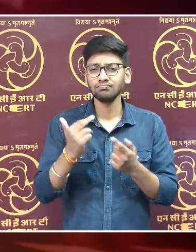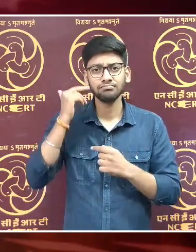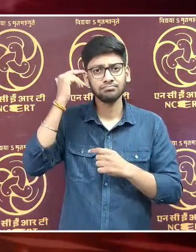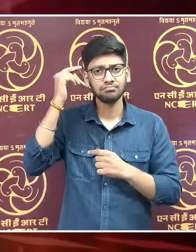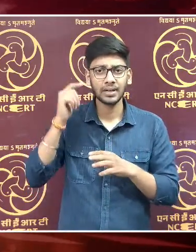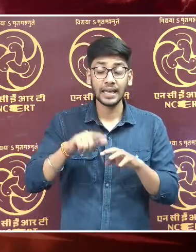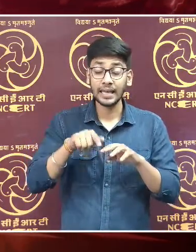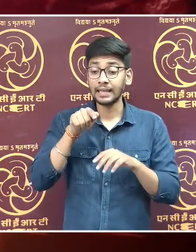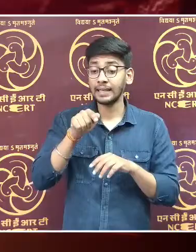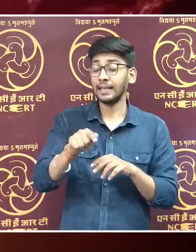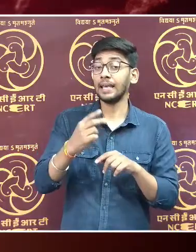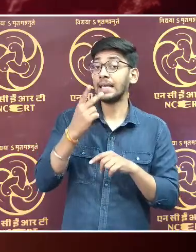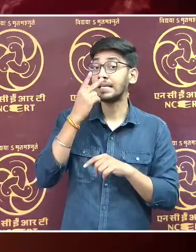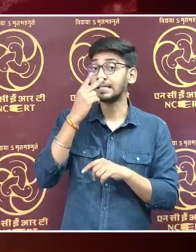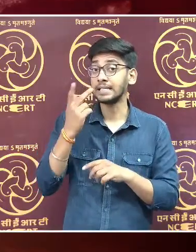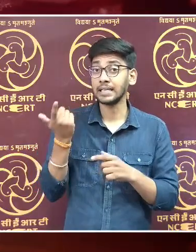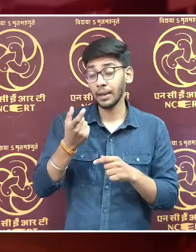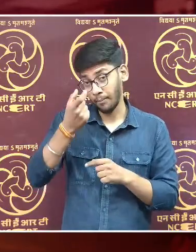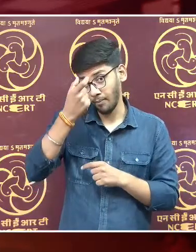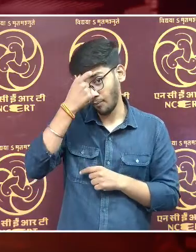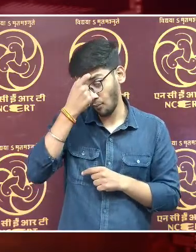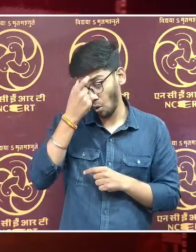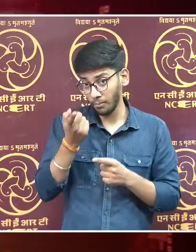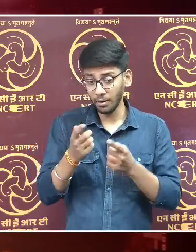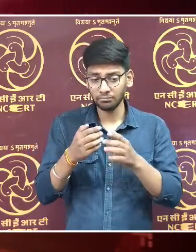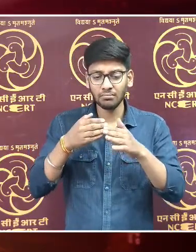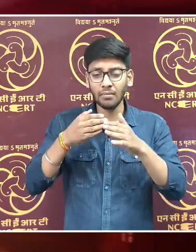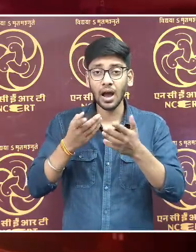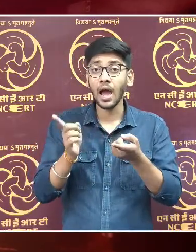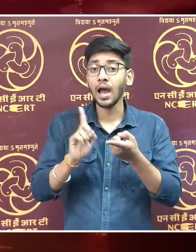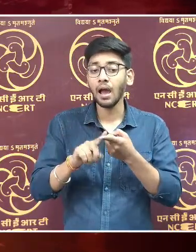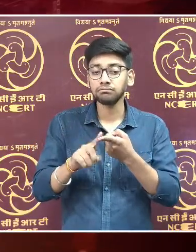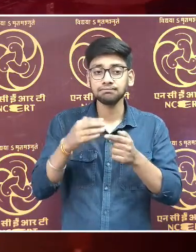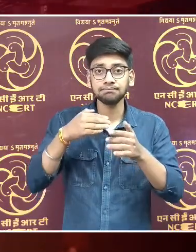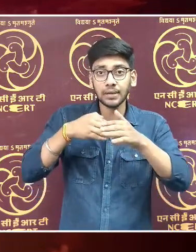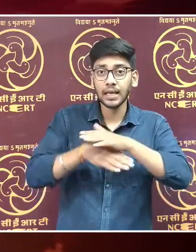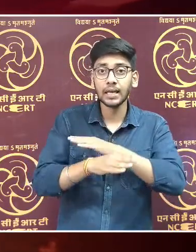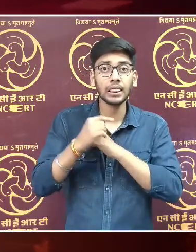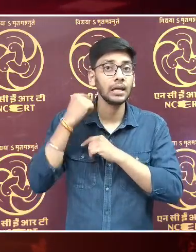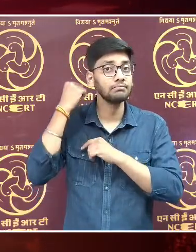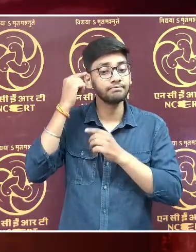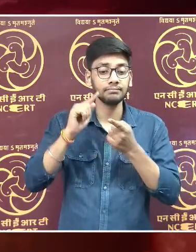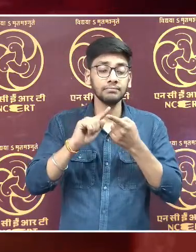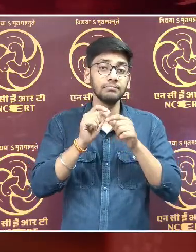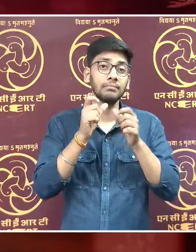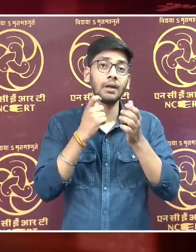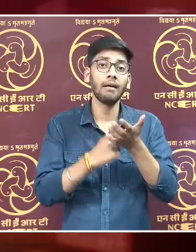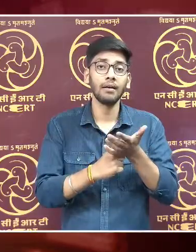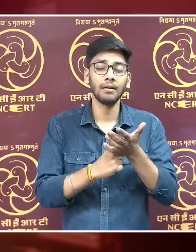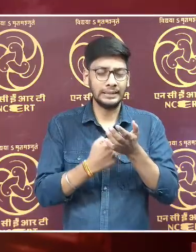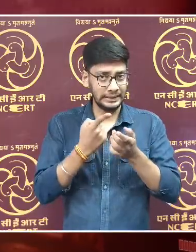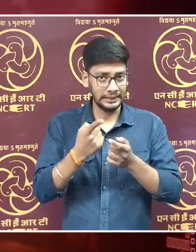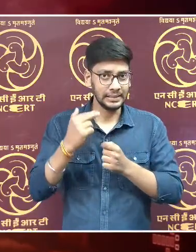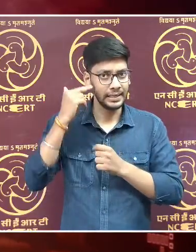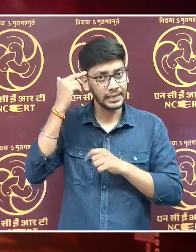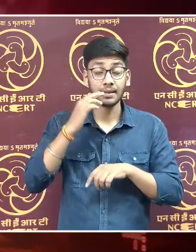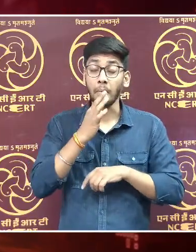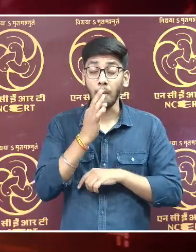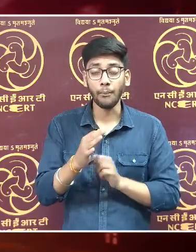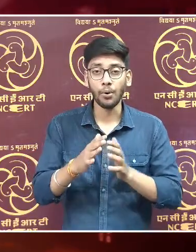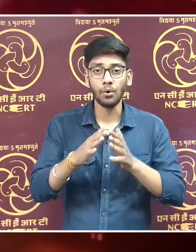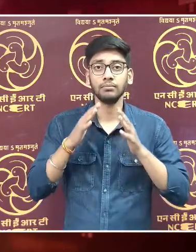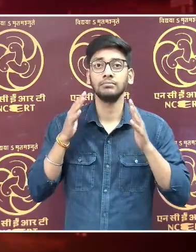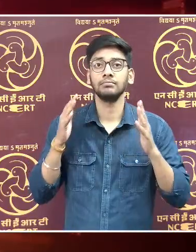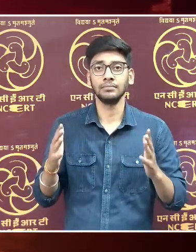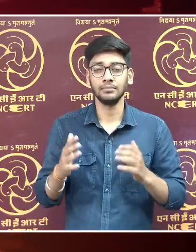we can't get to see the problems which is happening inside our ear, the other Yeah. parts of the ear. Okay, that's what it is very important.